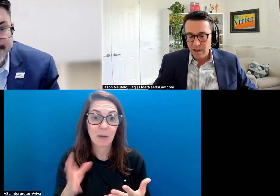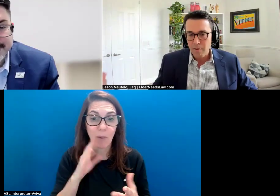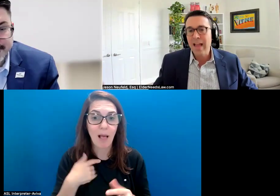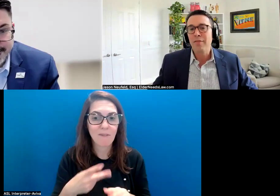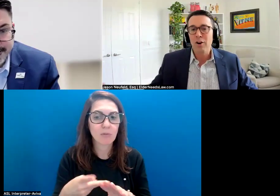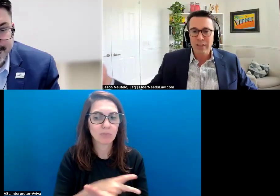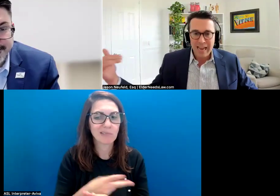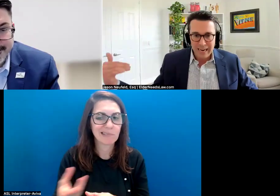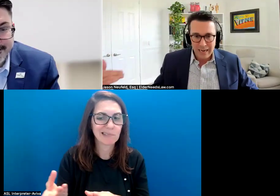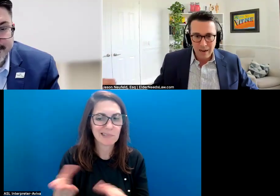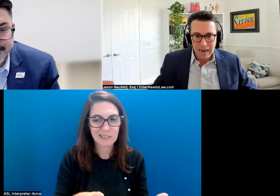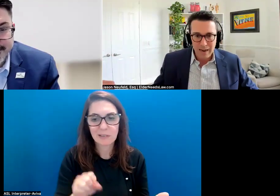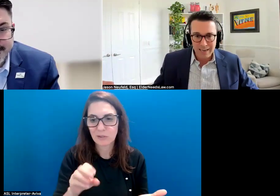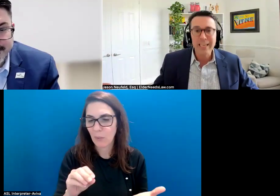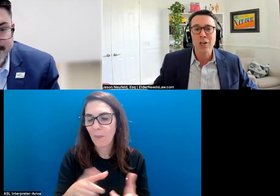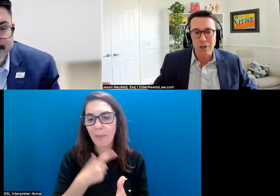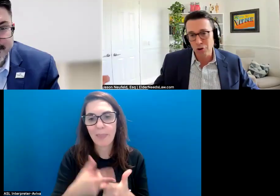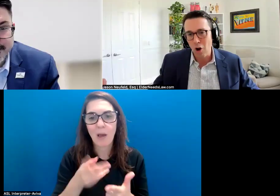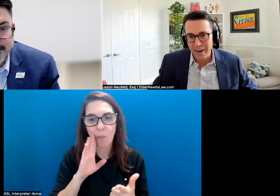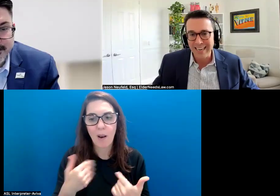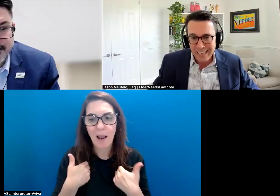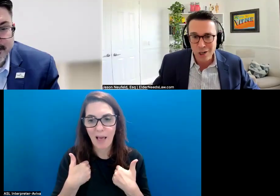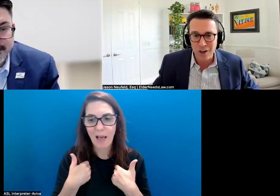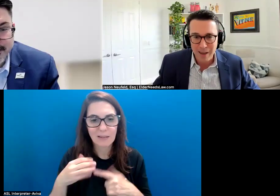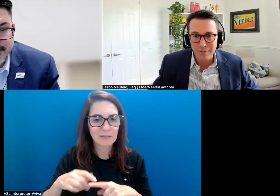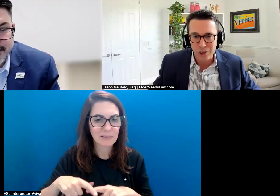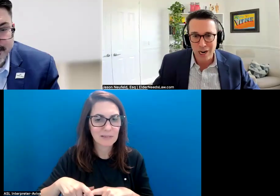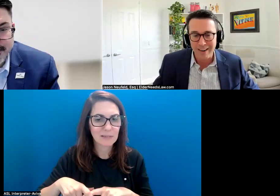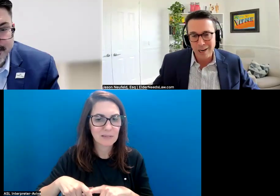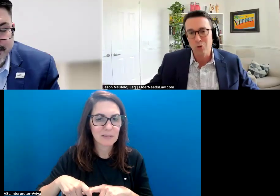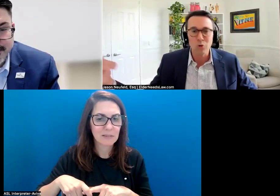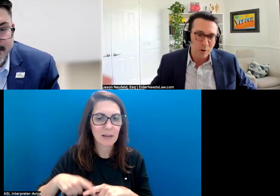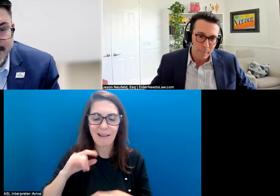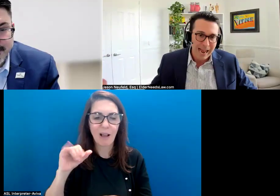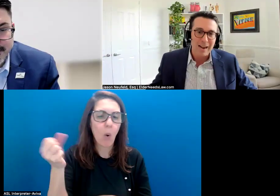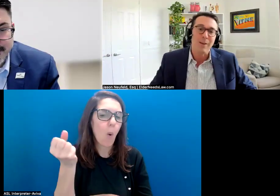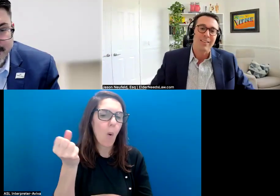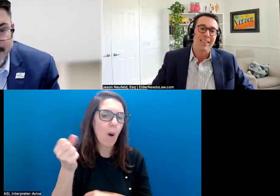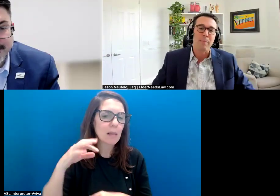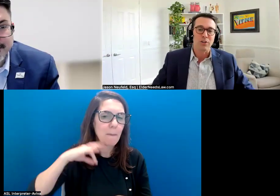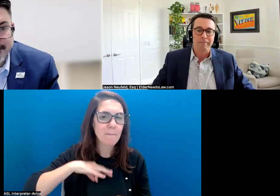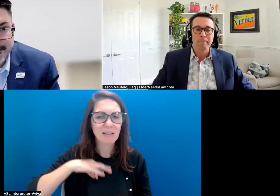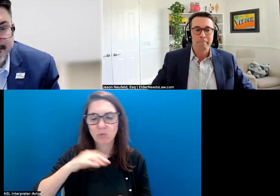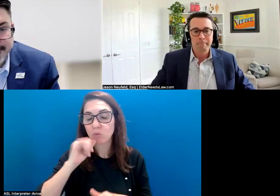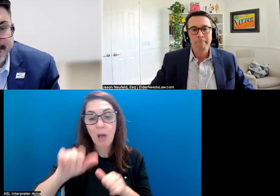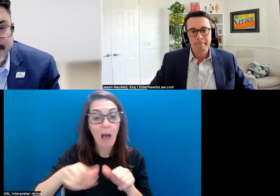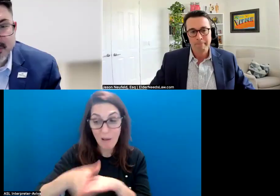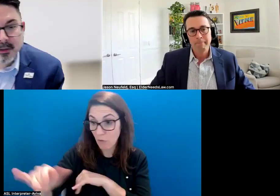predeceased, then there's a contingent, usually call it a contingent beneficiary. Here's who sort of the backup is to that person.